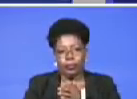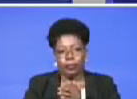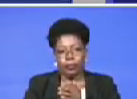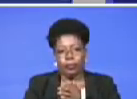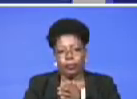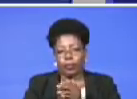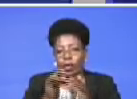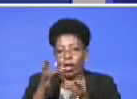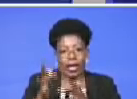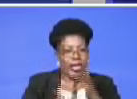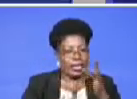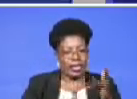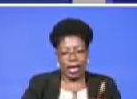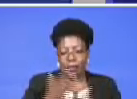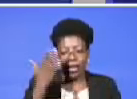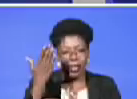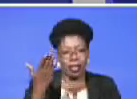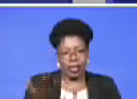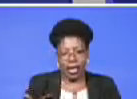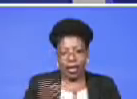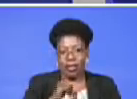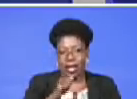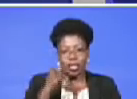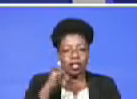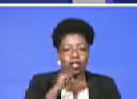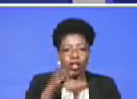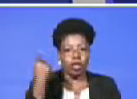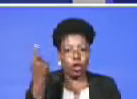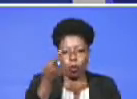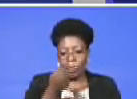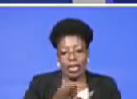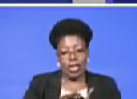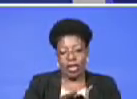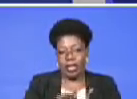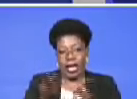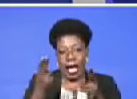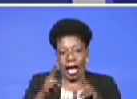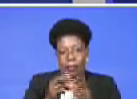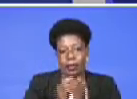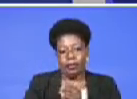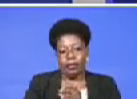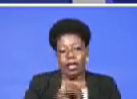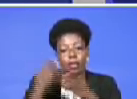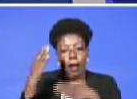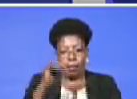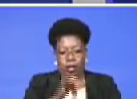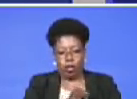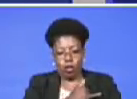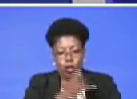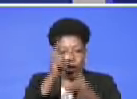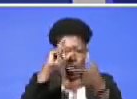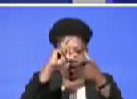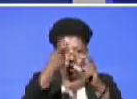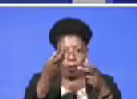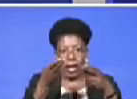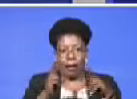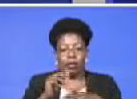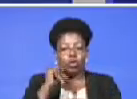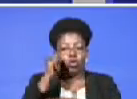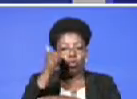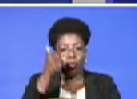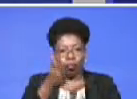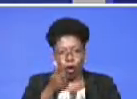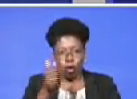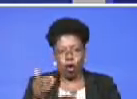A lot of excitement down there in Exuma. That's not the only sailing taking place. The Bahamas Youth Olympic Regatta, that will get underway tomorrow morning in Montague Bay,